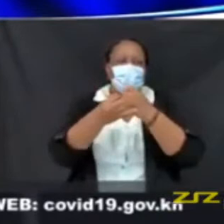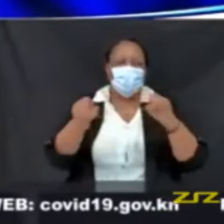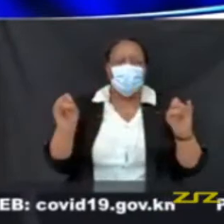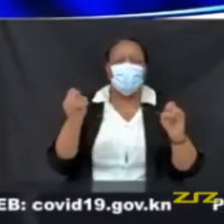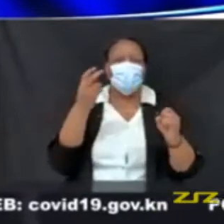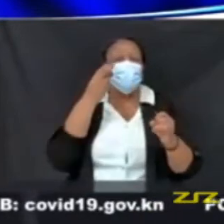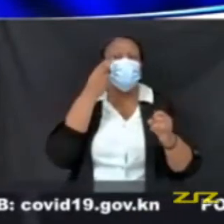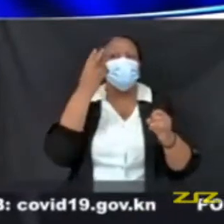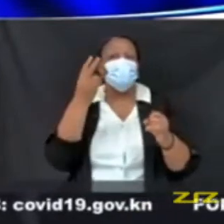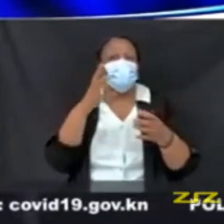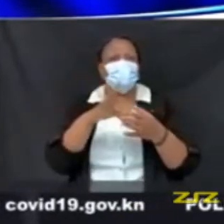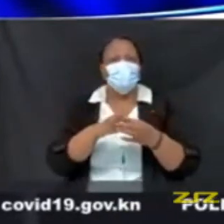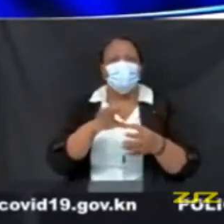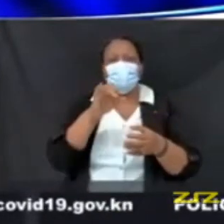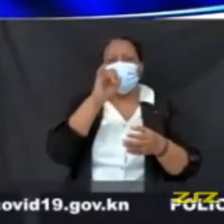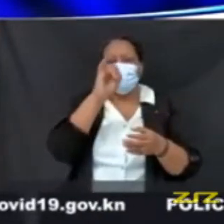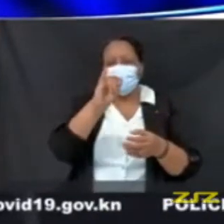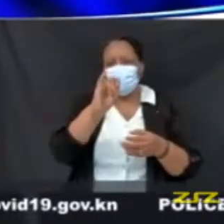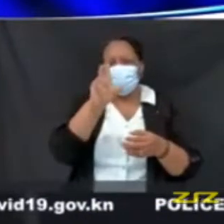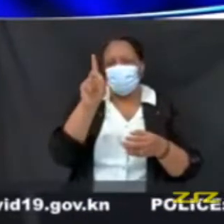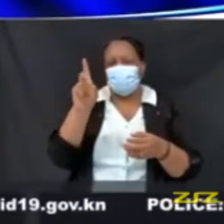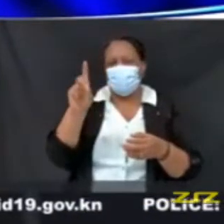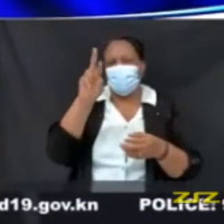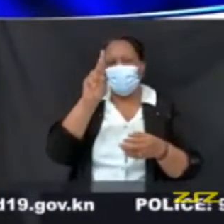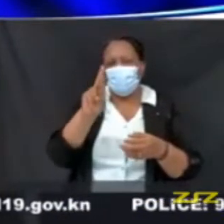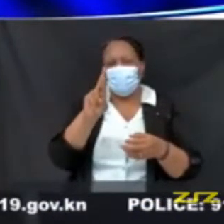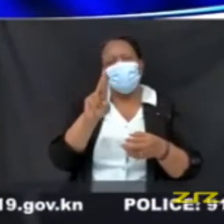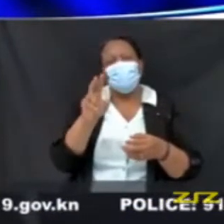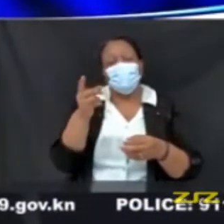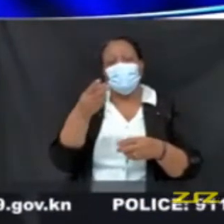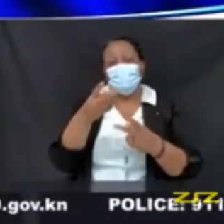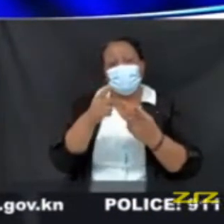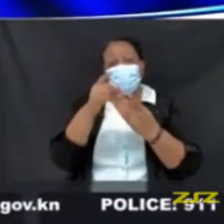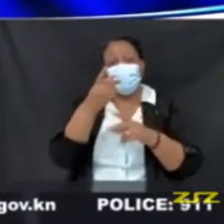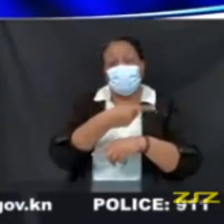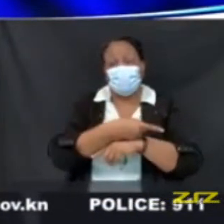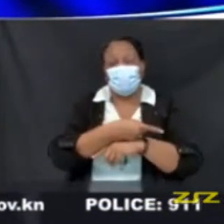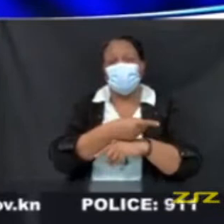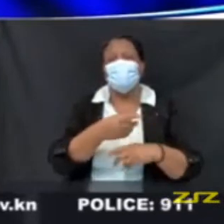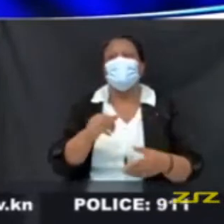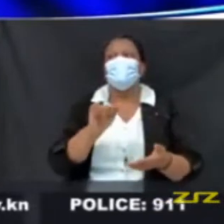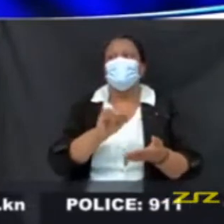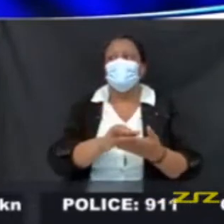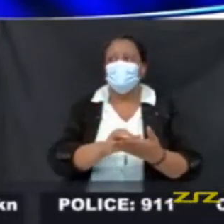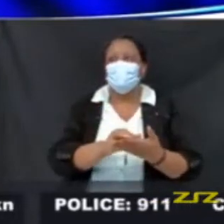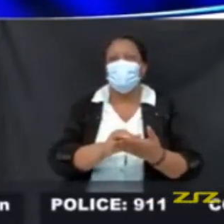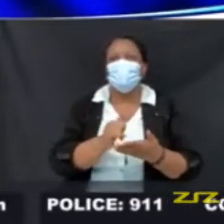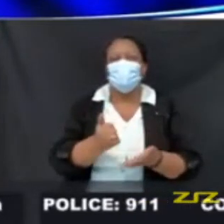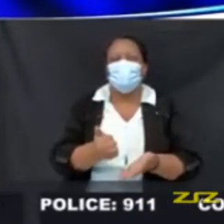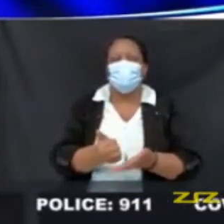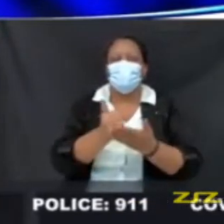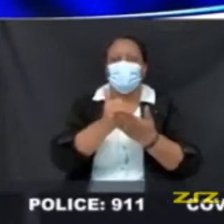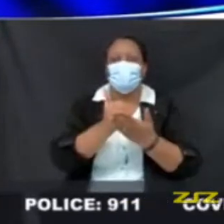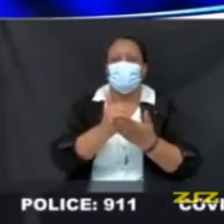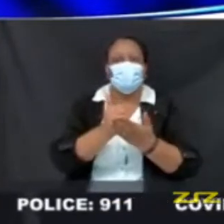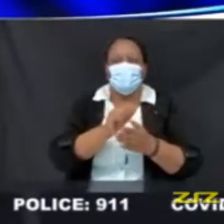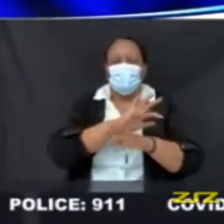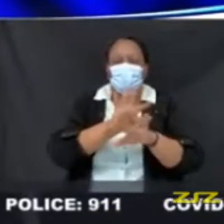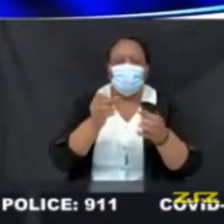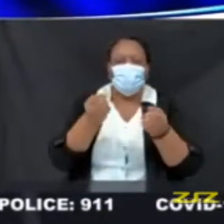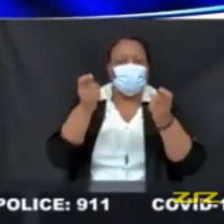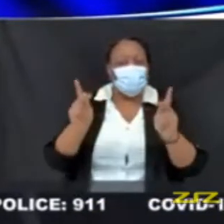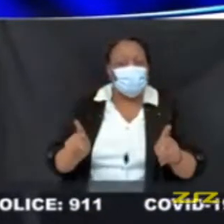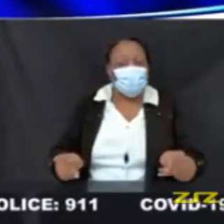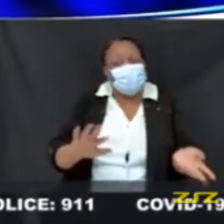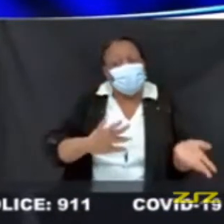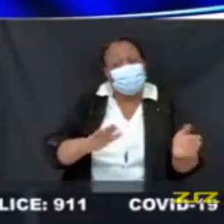of IDDRR is also intended to assess the progress being made to reduce disaster risk, loss of lives,